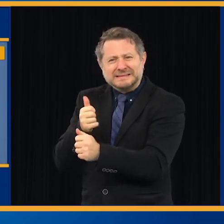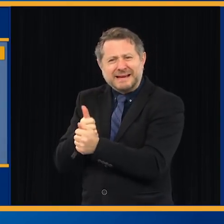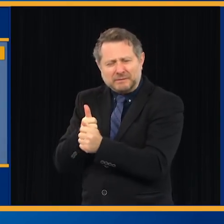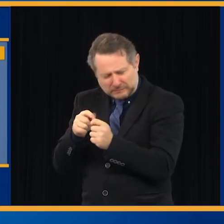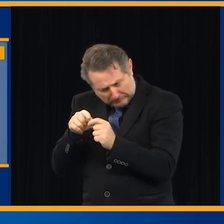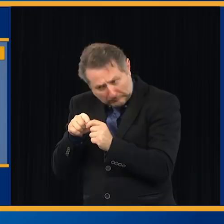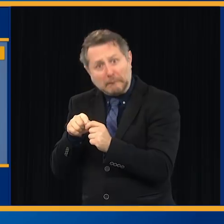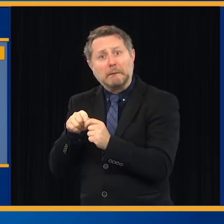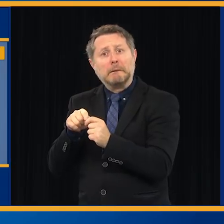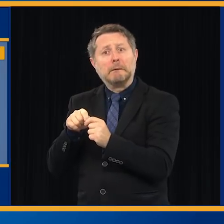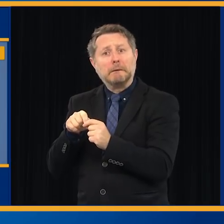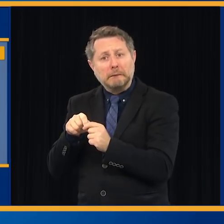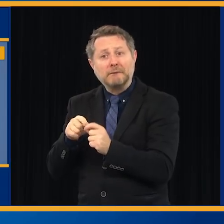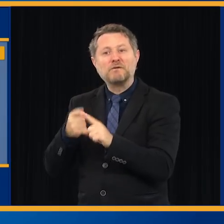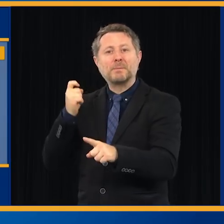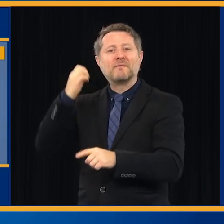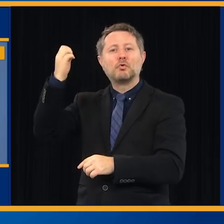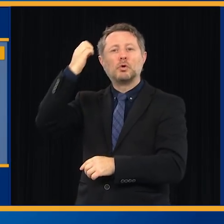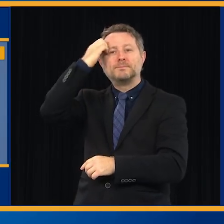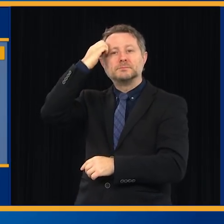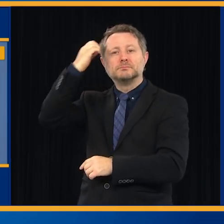came from Europe.